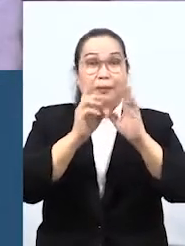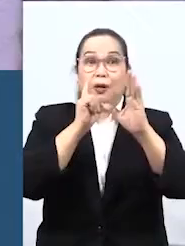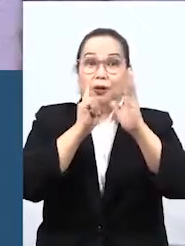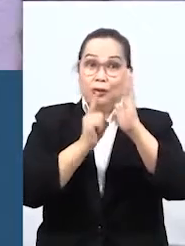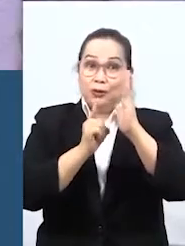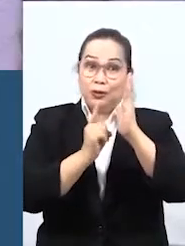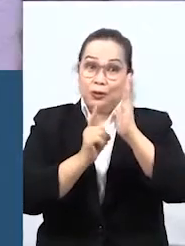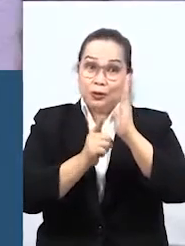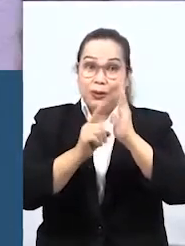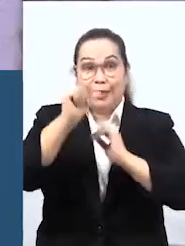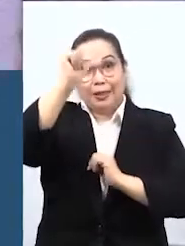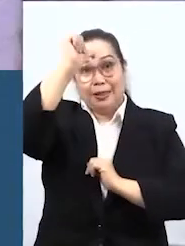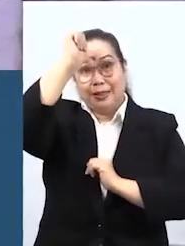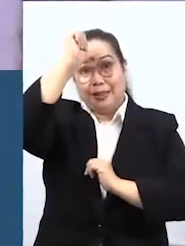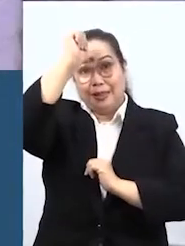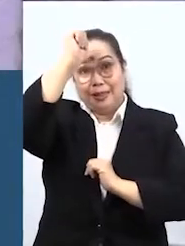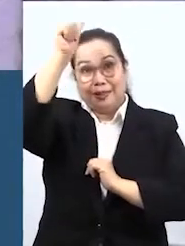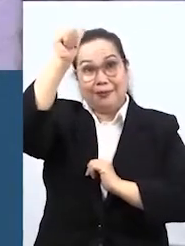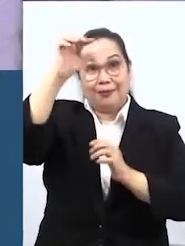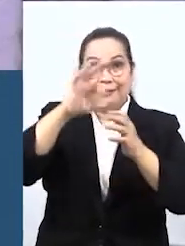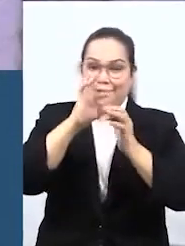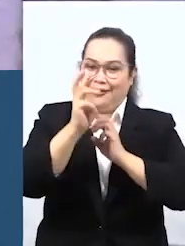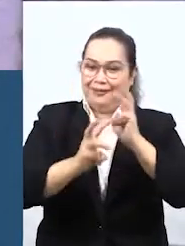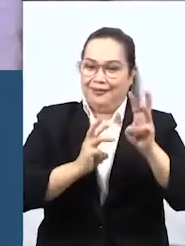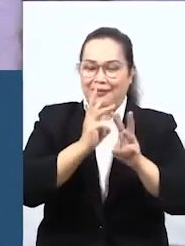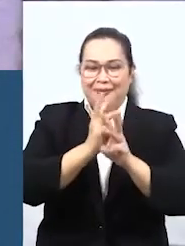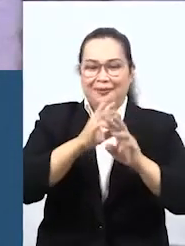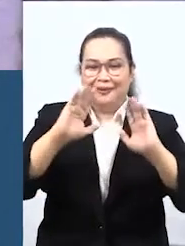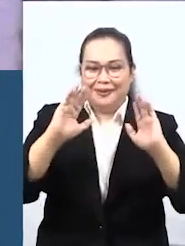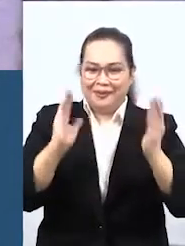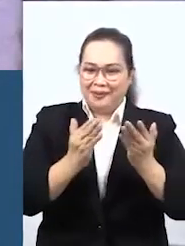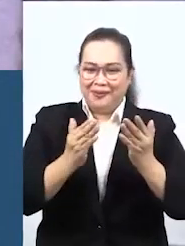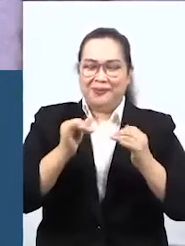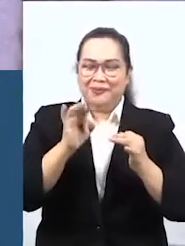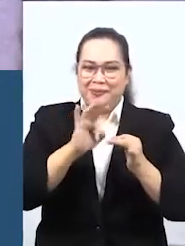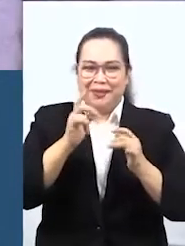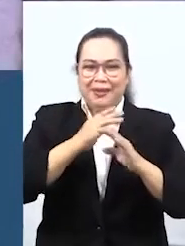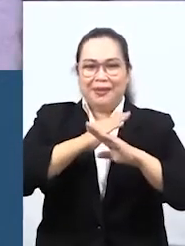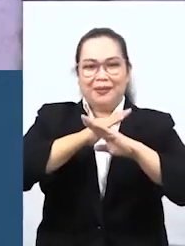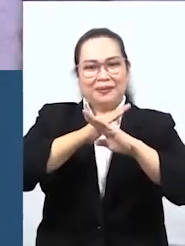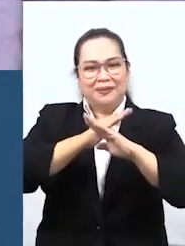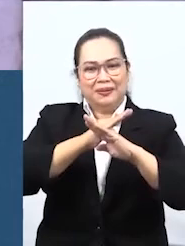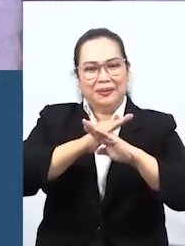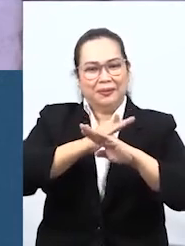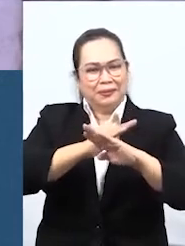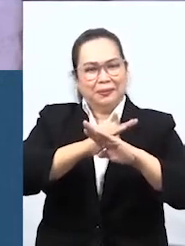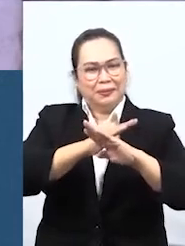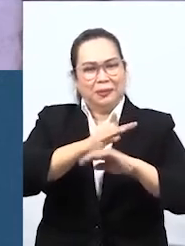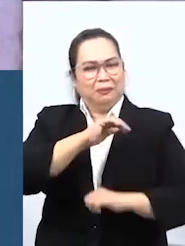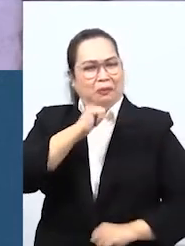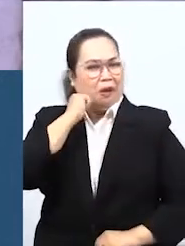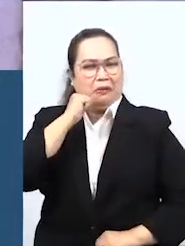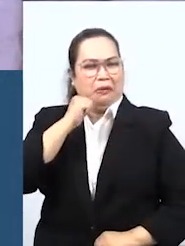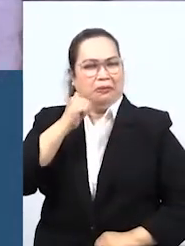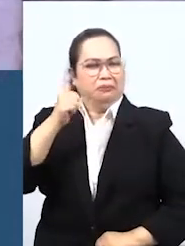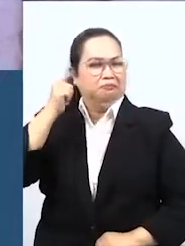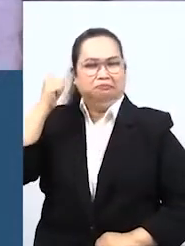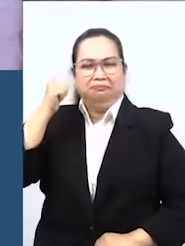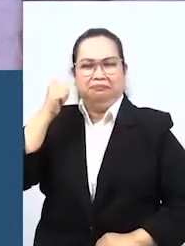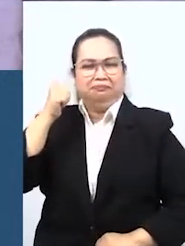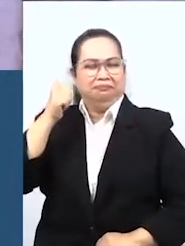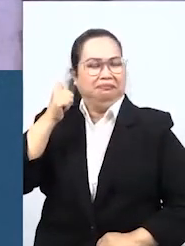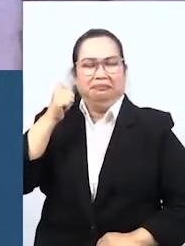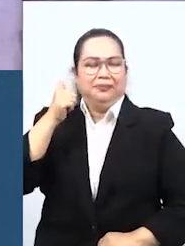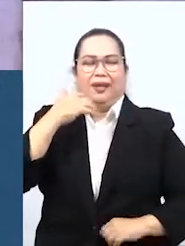and hind sections of the world seem as resistant as ever It's easy to